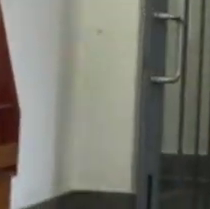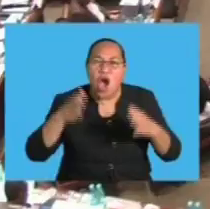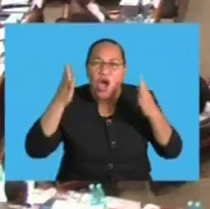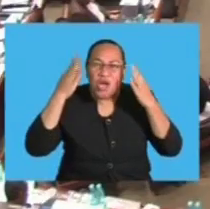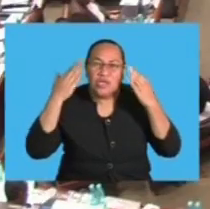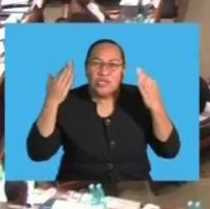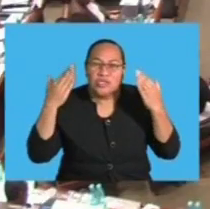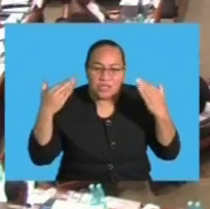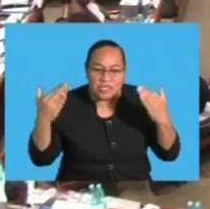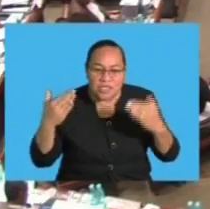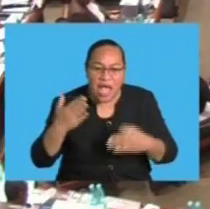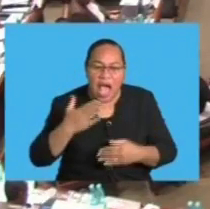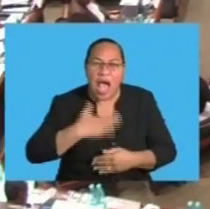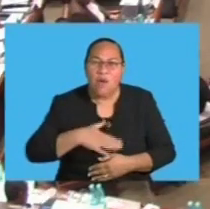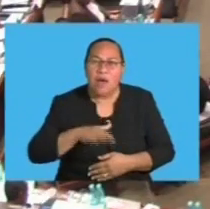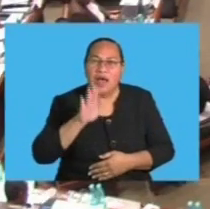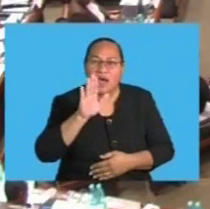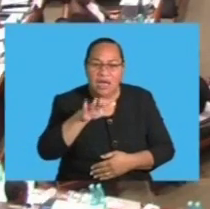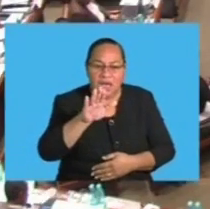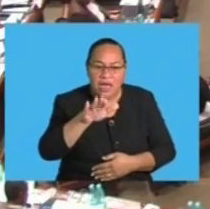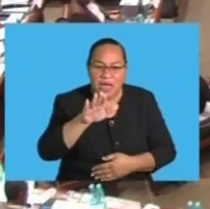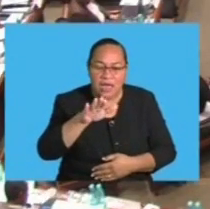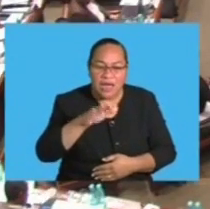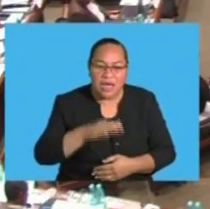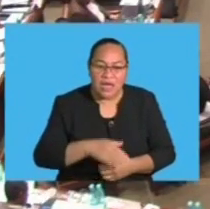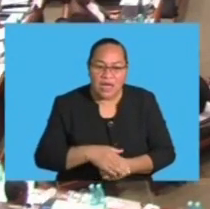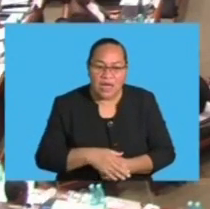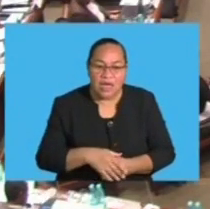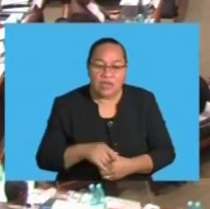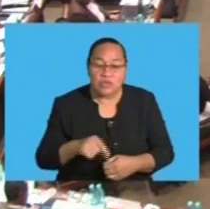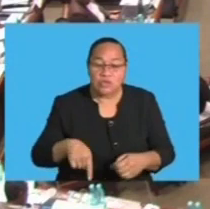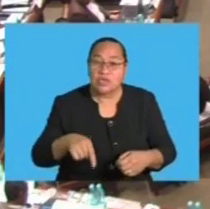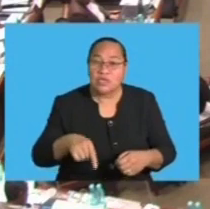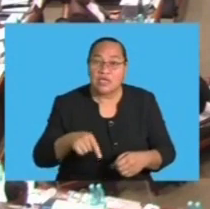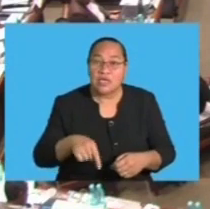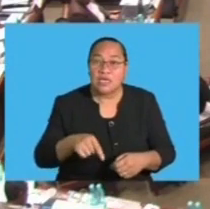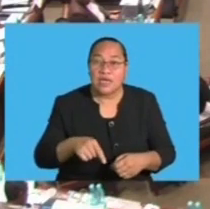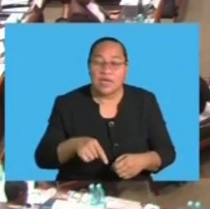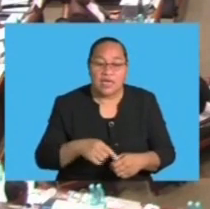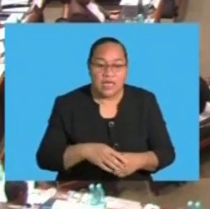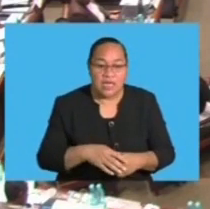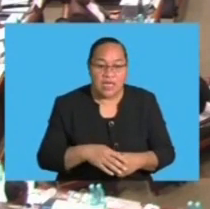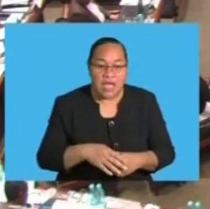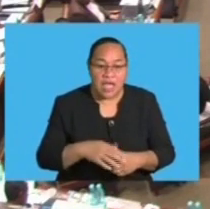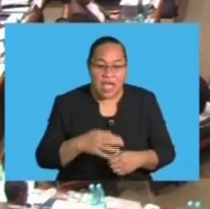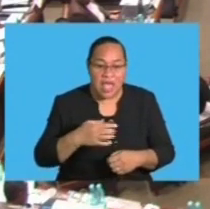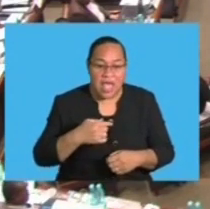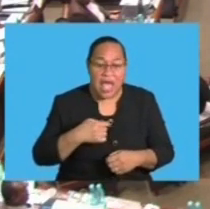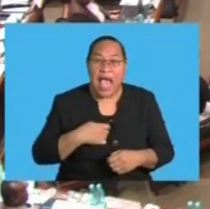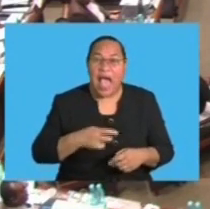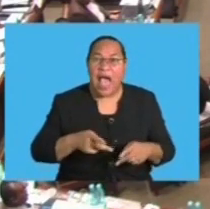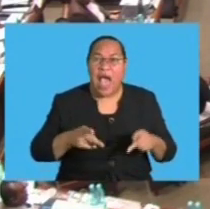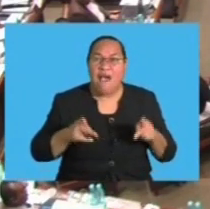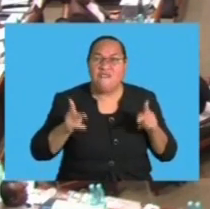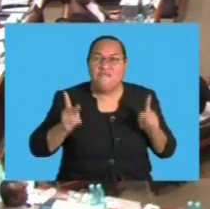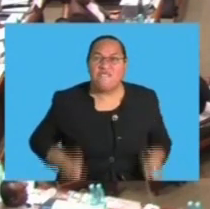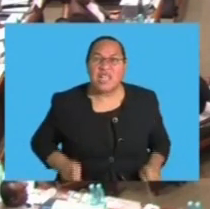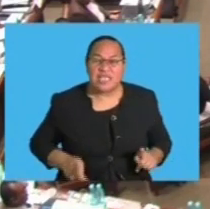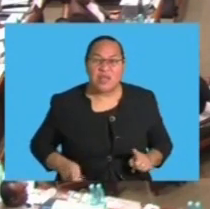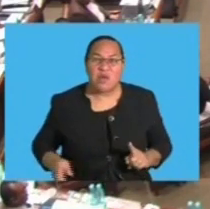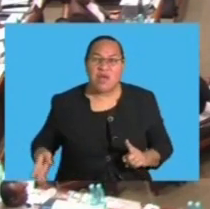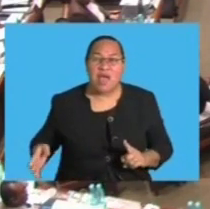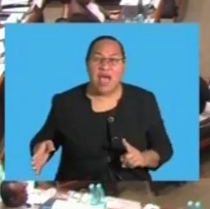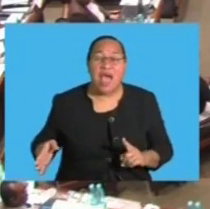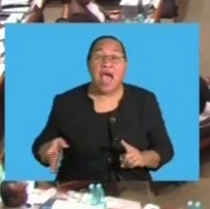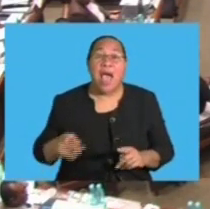anybody's family or what happened in the homes of any of the members of Parliament, despite knowing that certain individual members